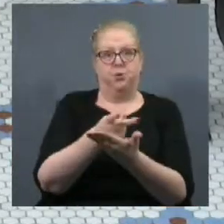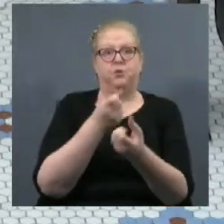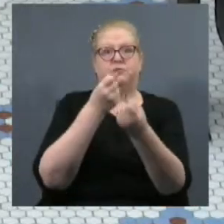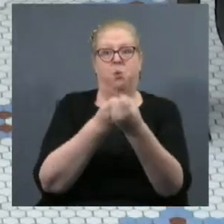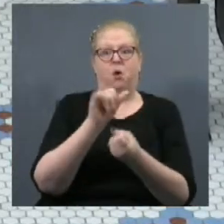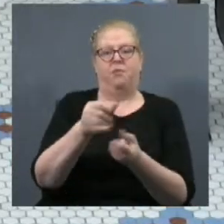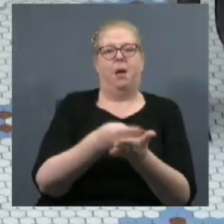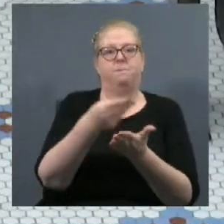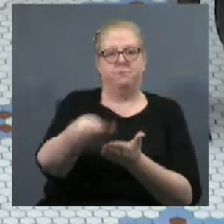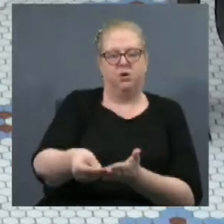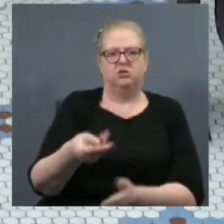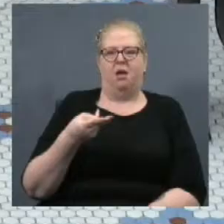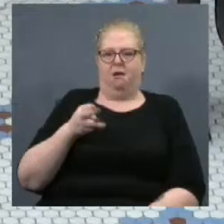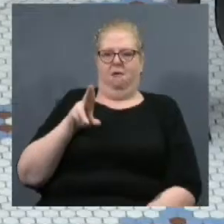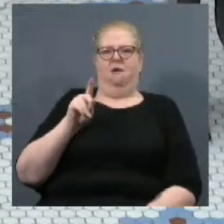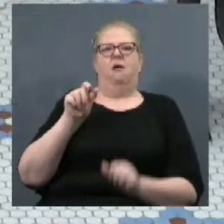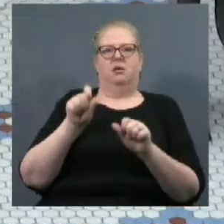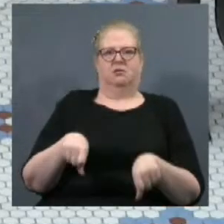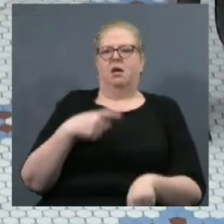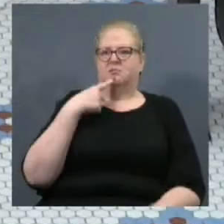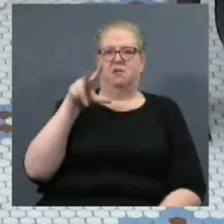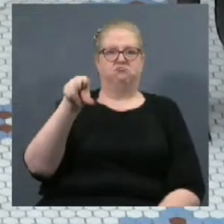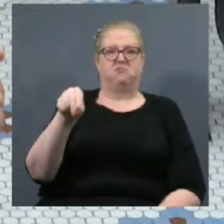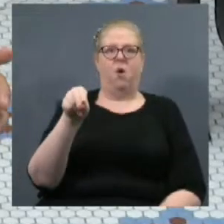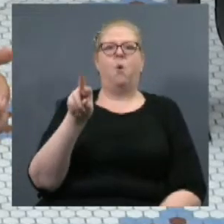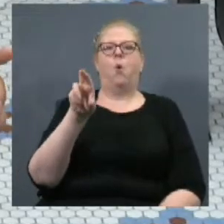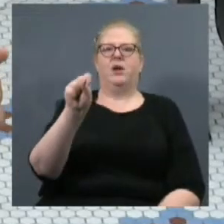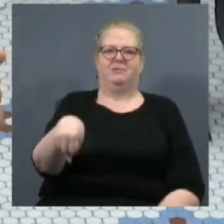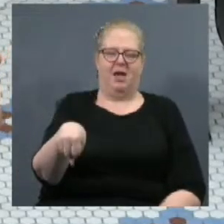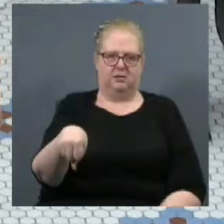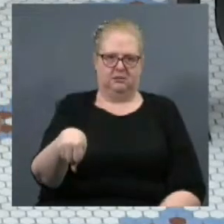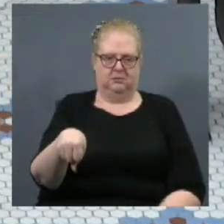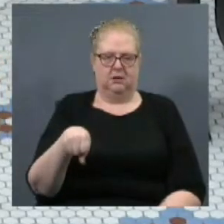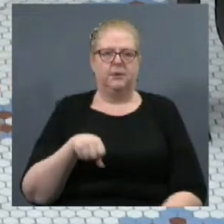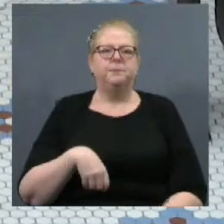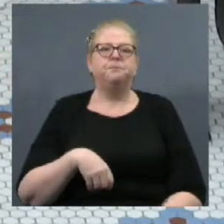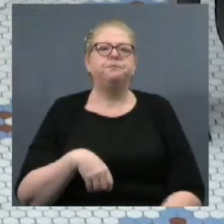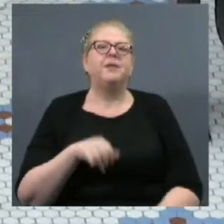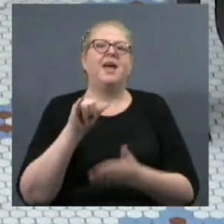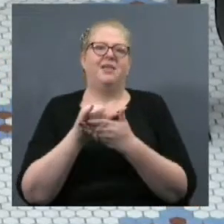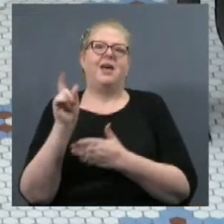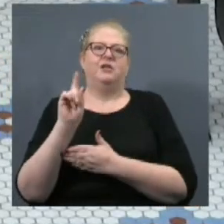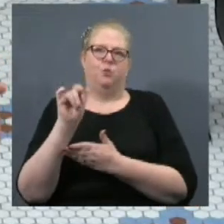any right to approve any public housing. That's where this property solutions panel also